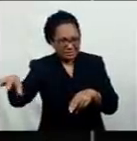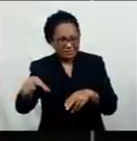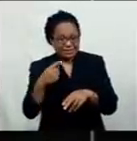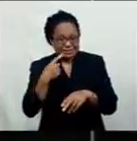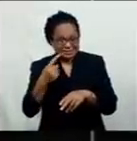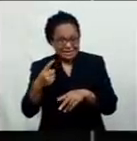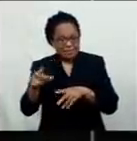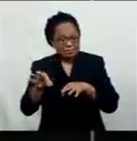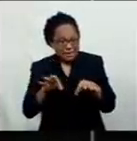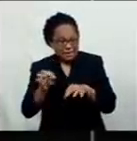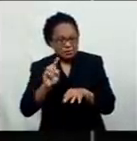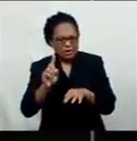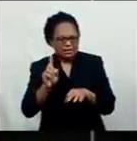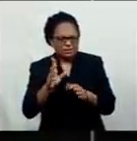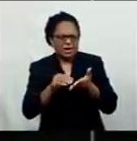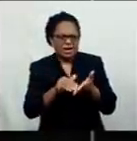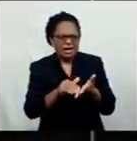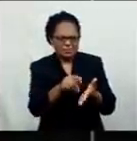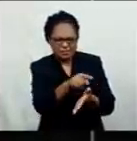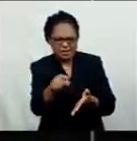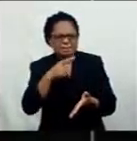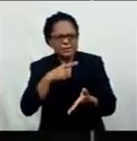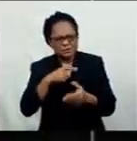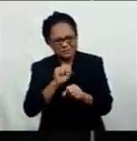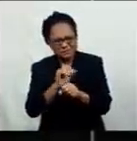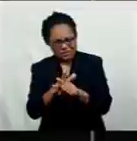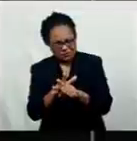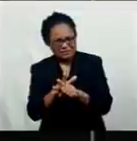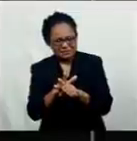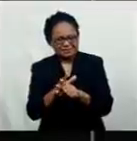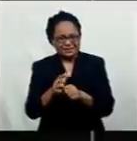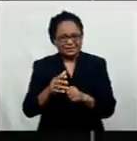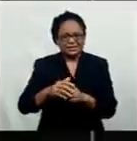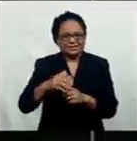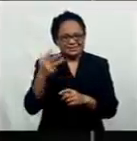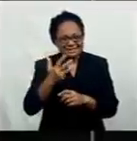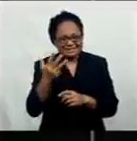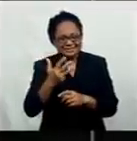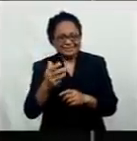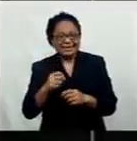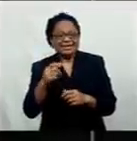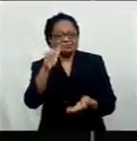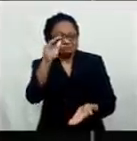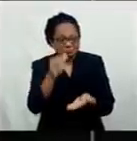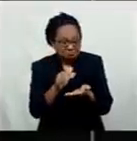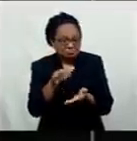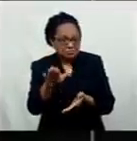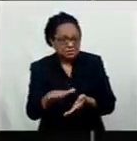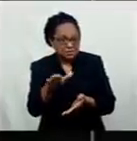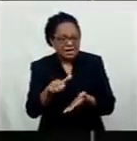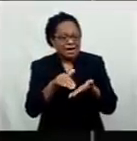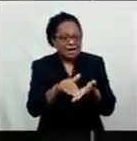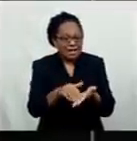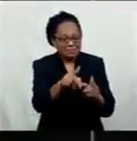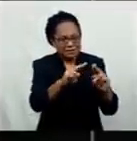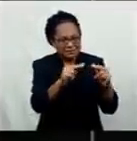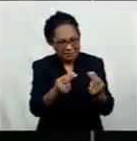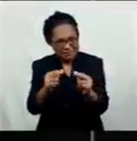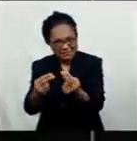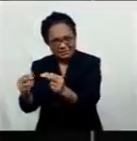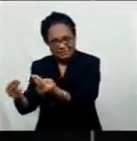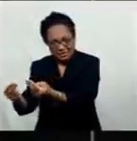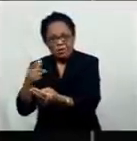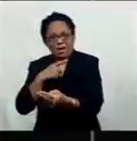focus on mitigating the effects of COVID-19, decreasing poverty risks, and helping households and communities move towards